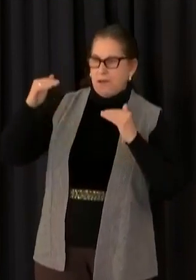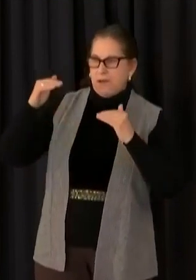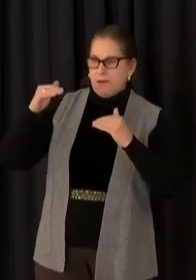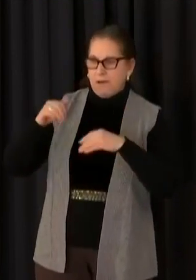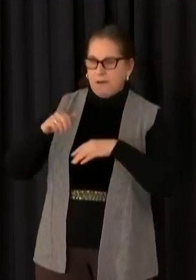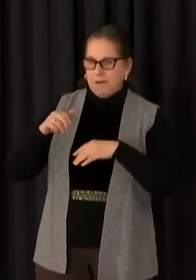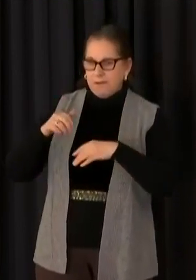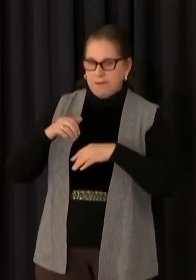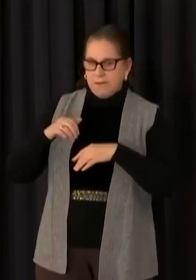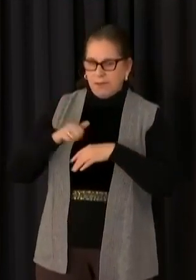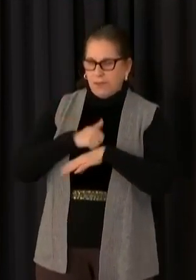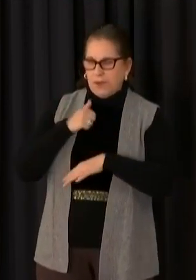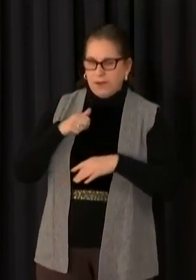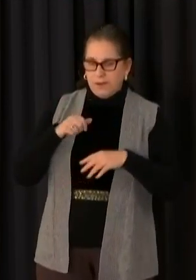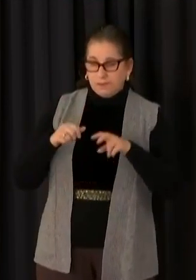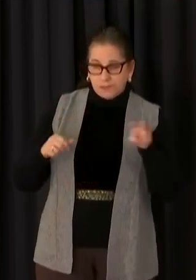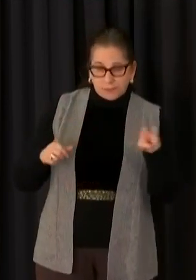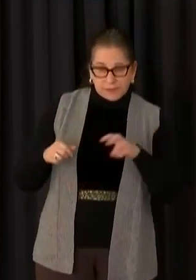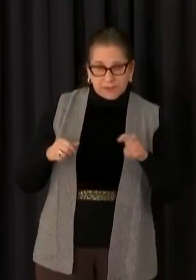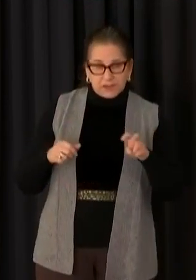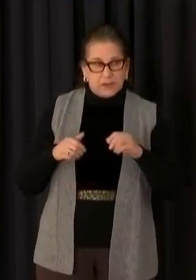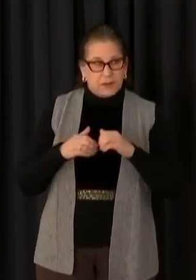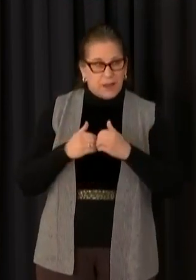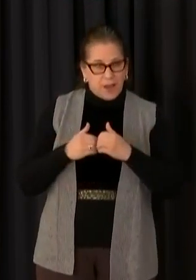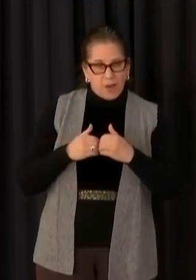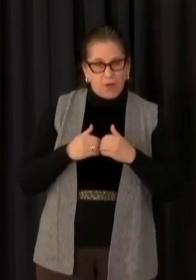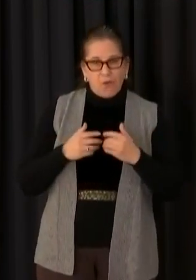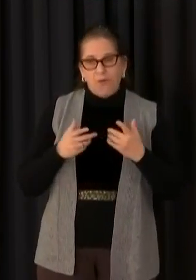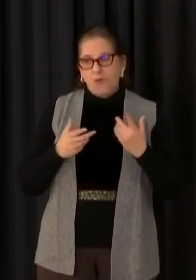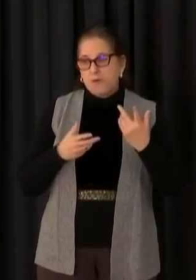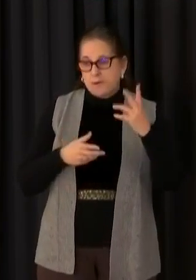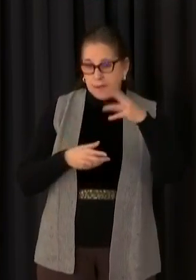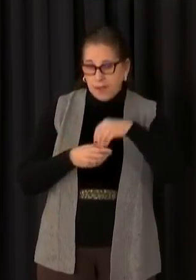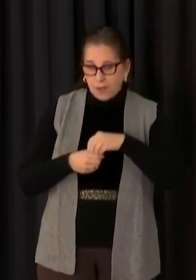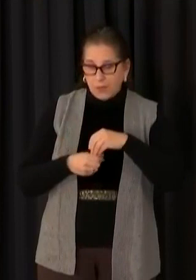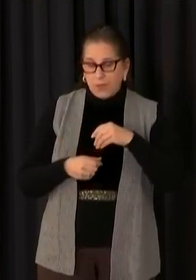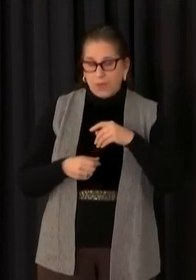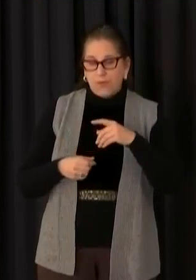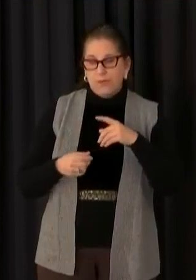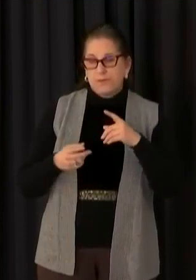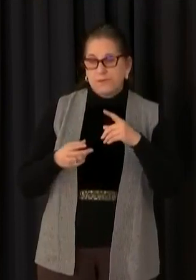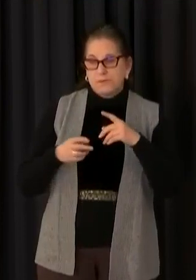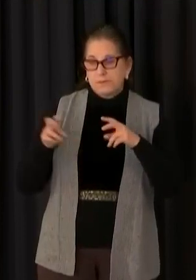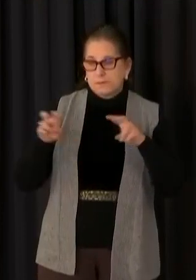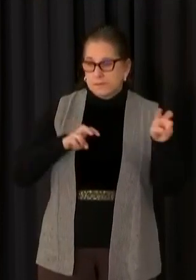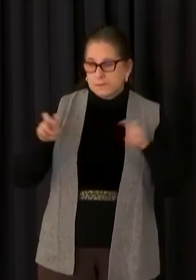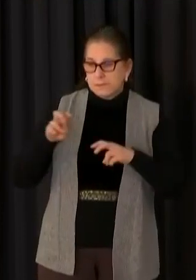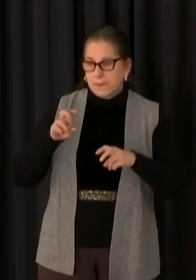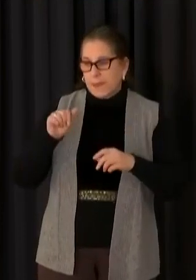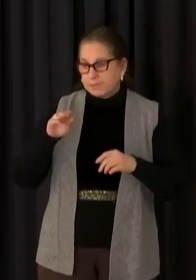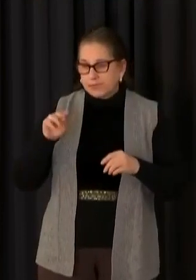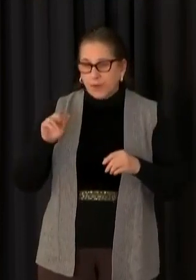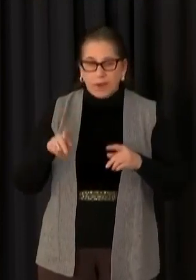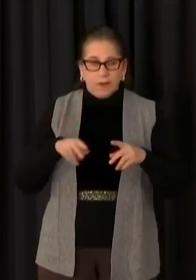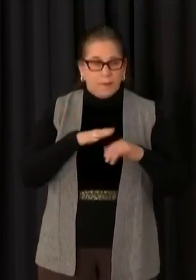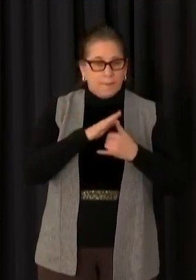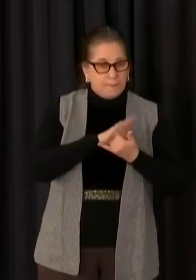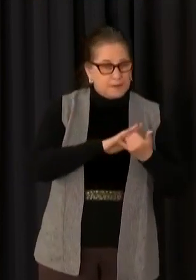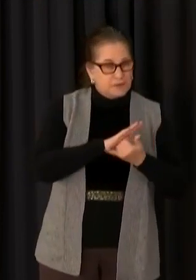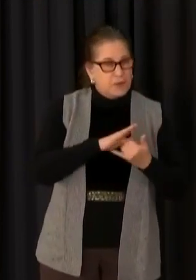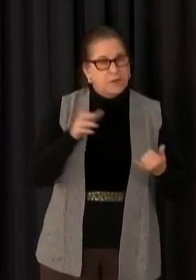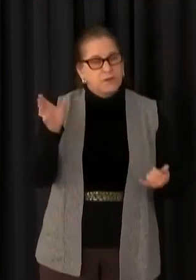around DC, to include transportation, to include approaches to the district as well. And how about